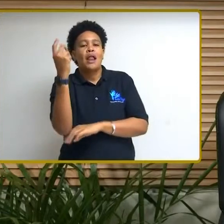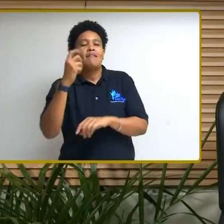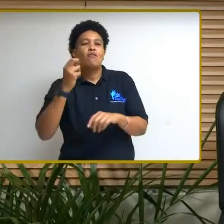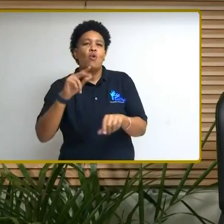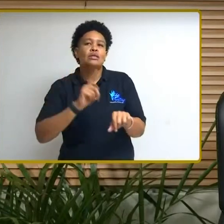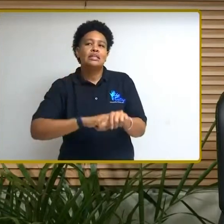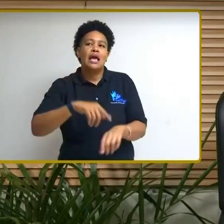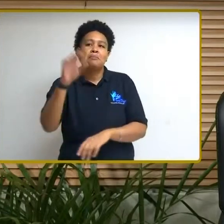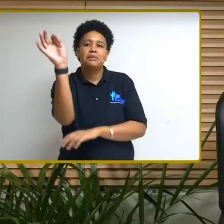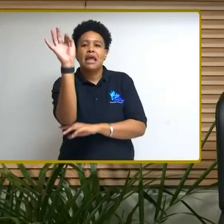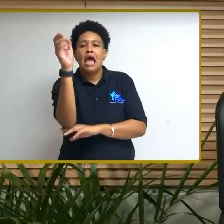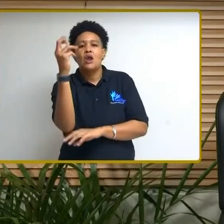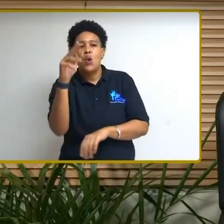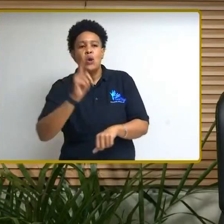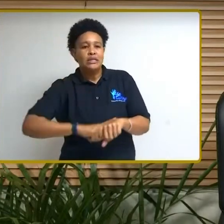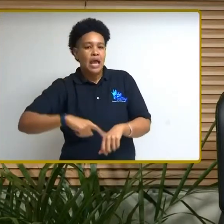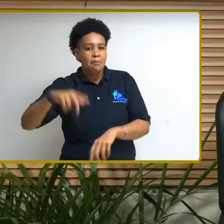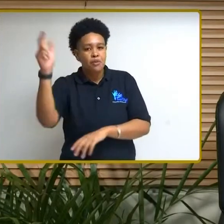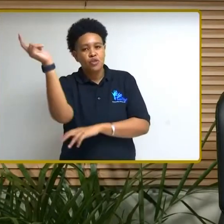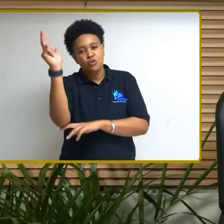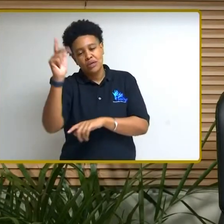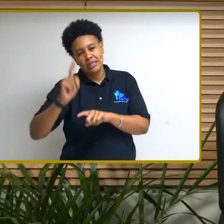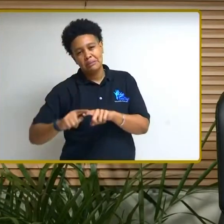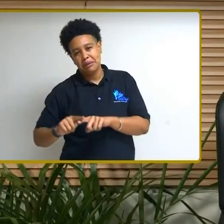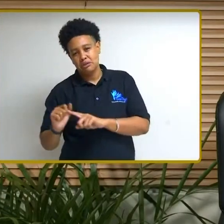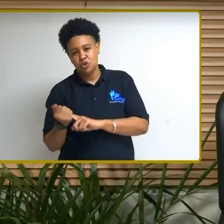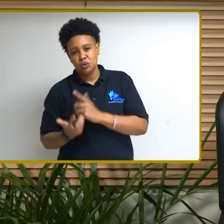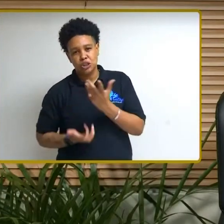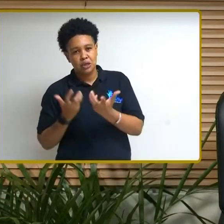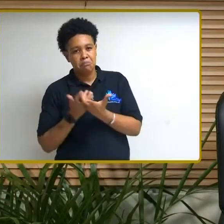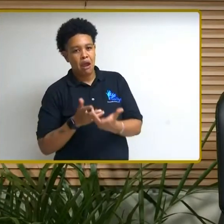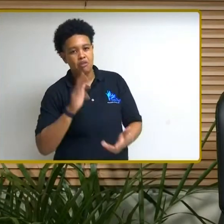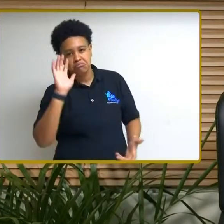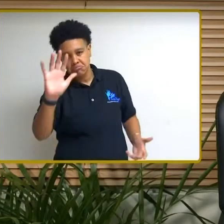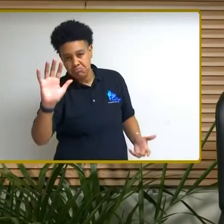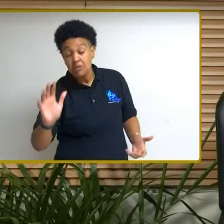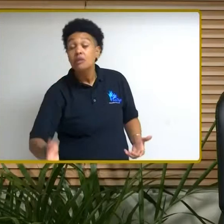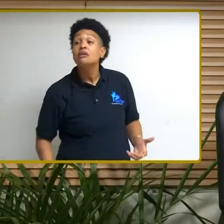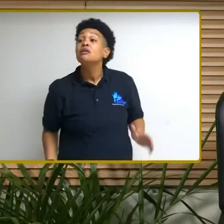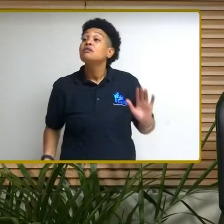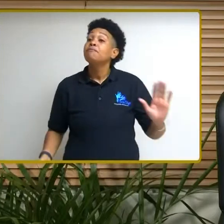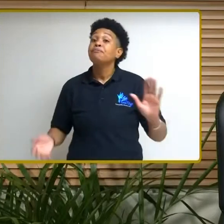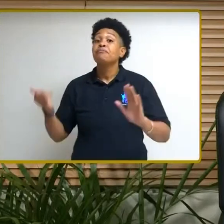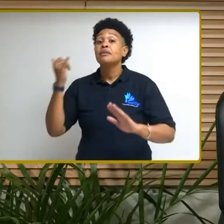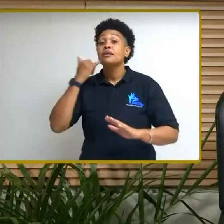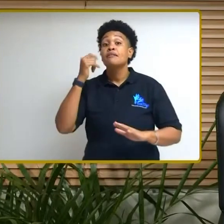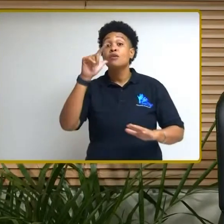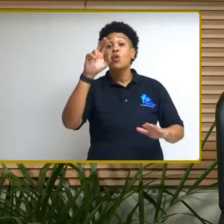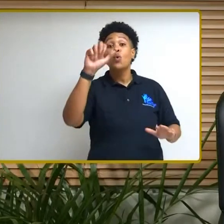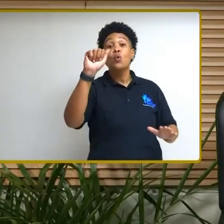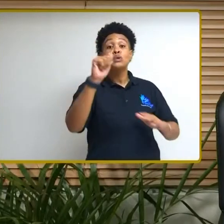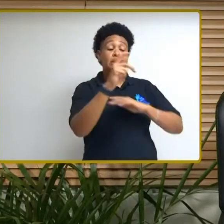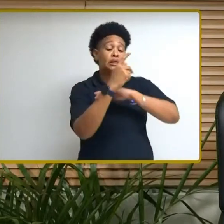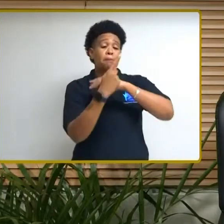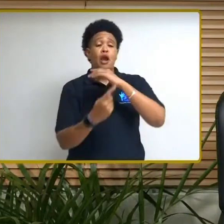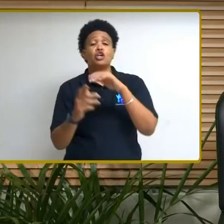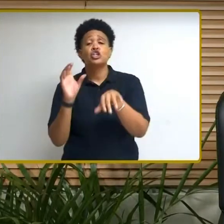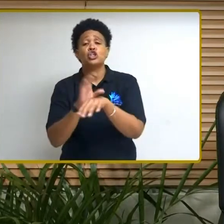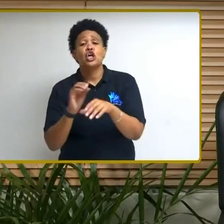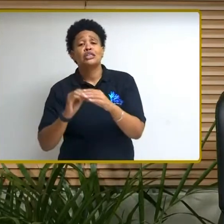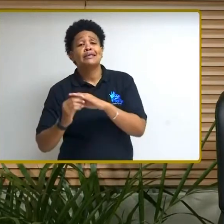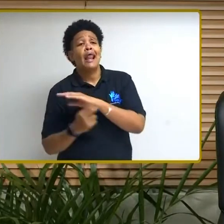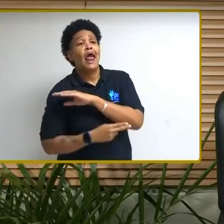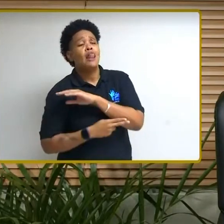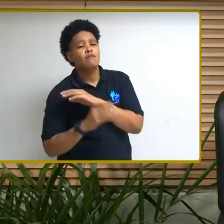9 o'clock or 3 o'clock, as the case may be. If you're closer to the Lucy Parish Church in Hanover, they'll say